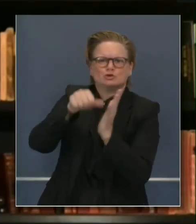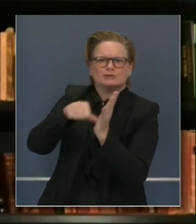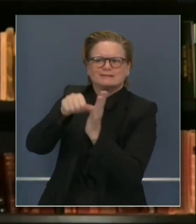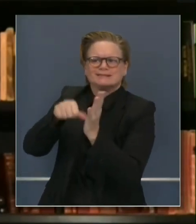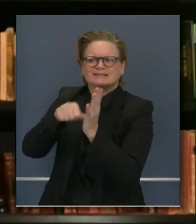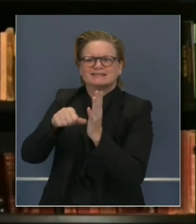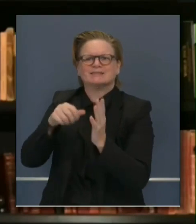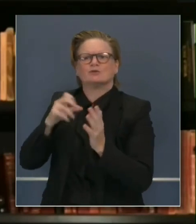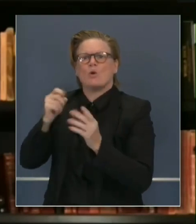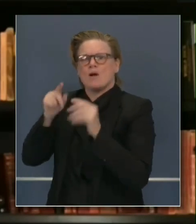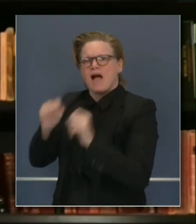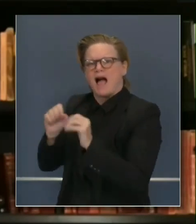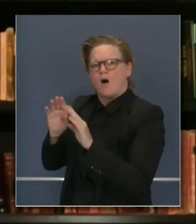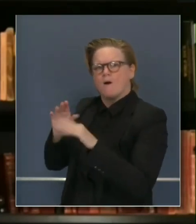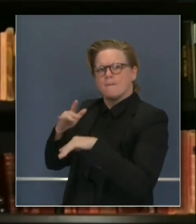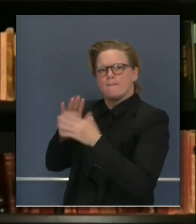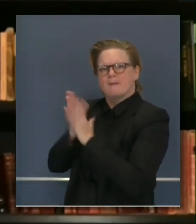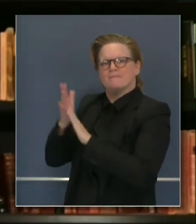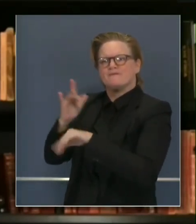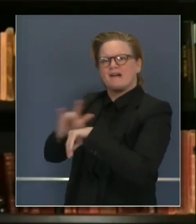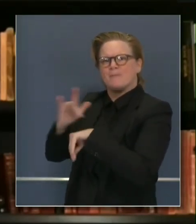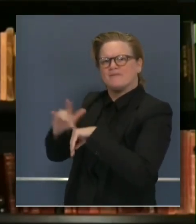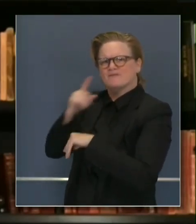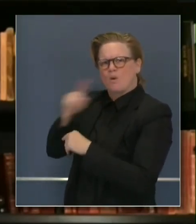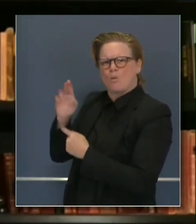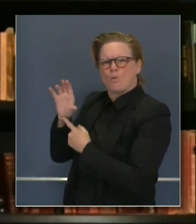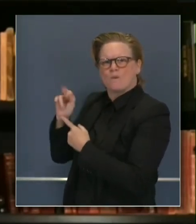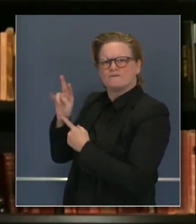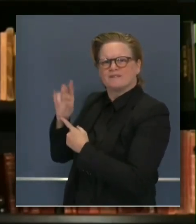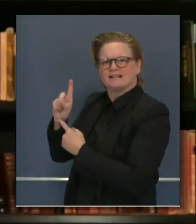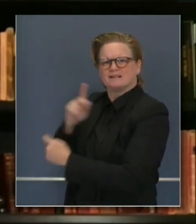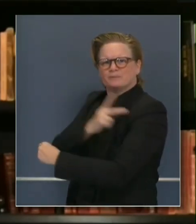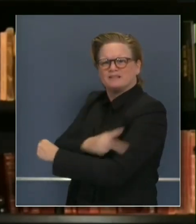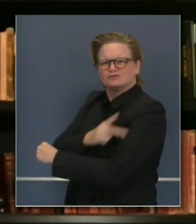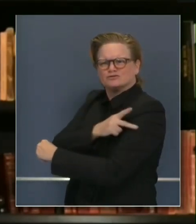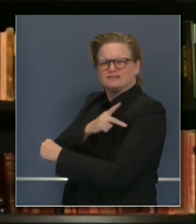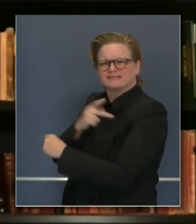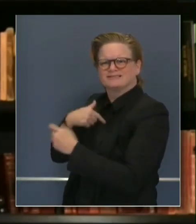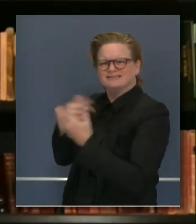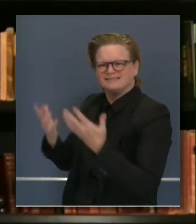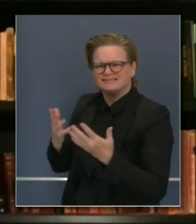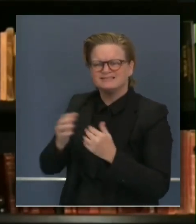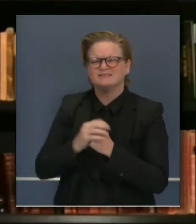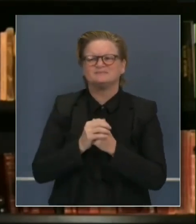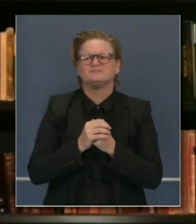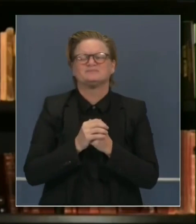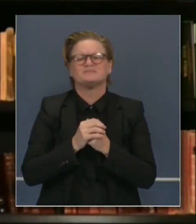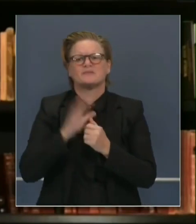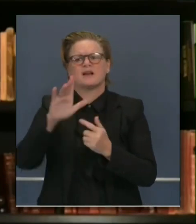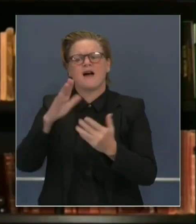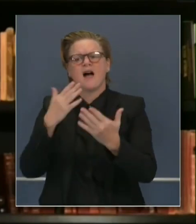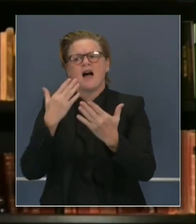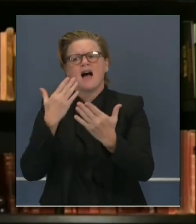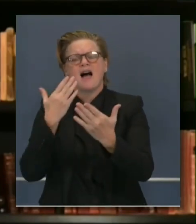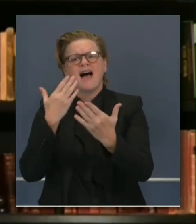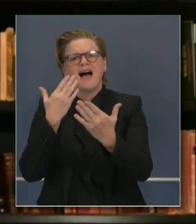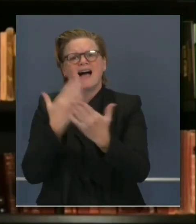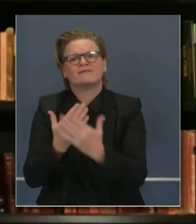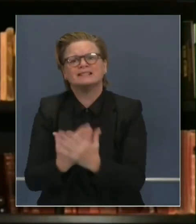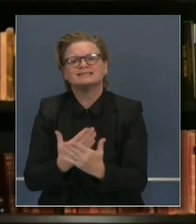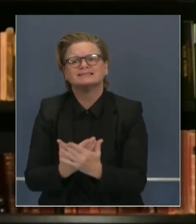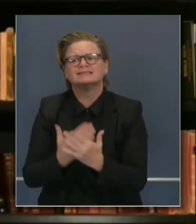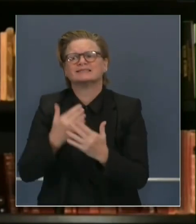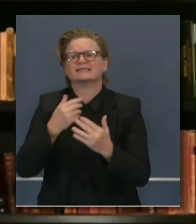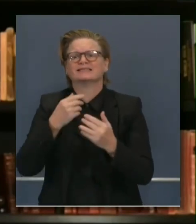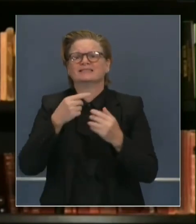based upon trend lines. So that's already occurring. The evidence you ask, very significant evidence, overwhelming evidence. And that's